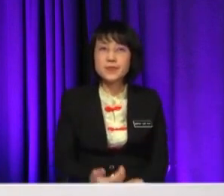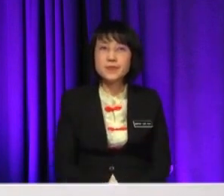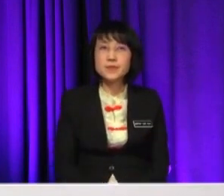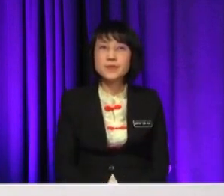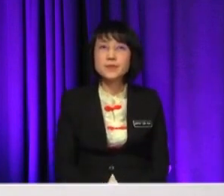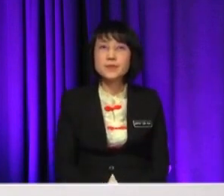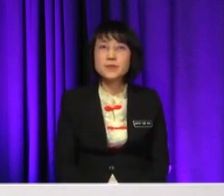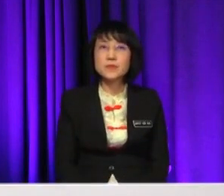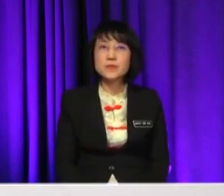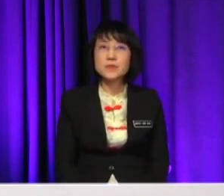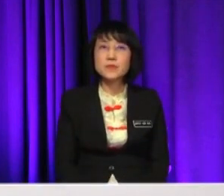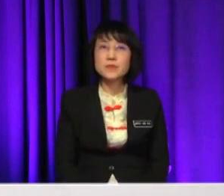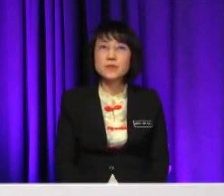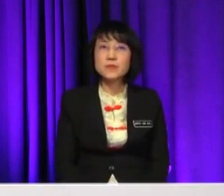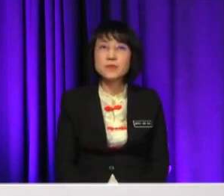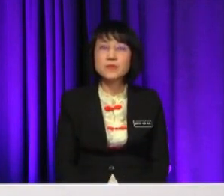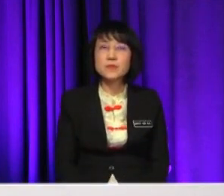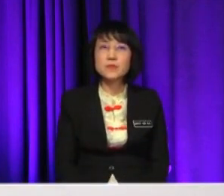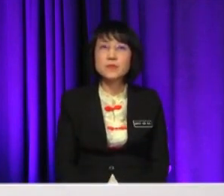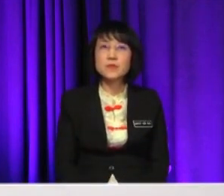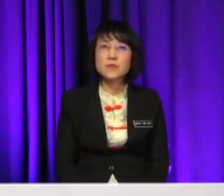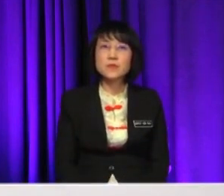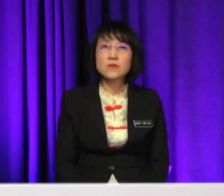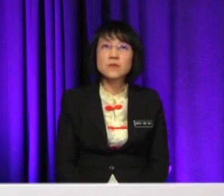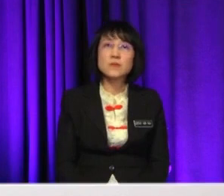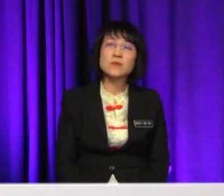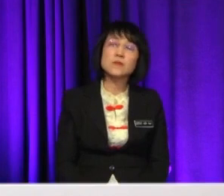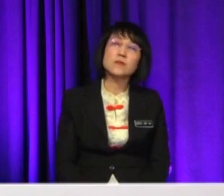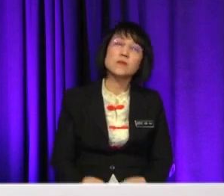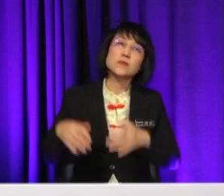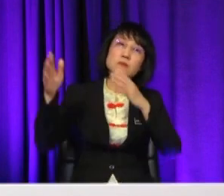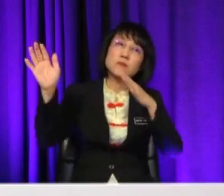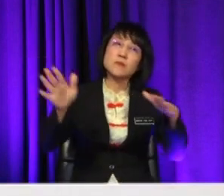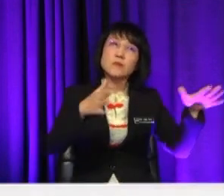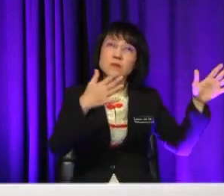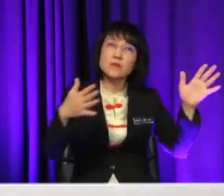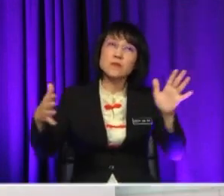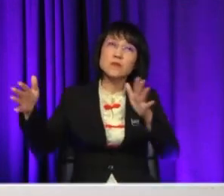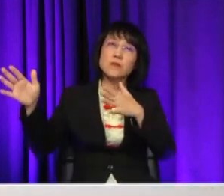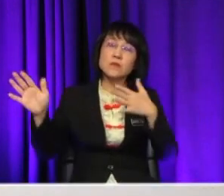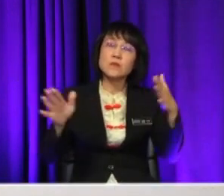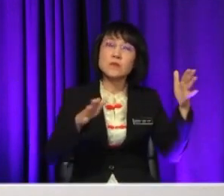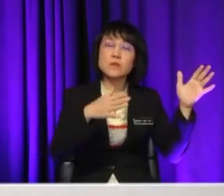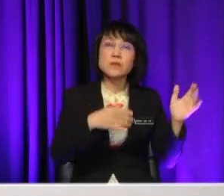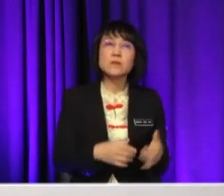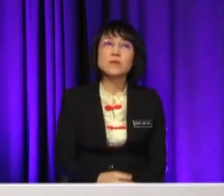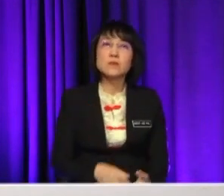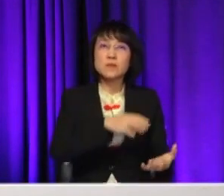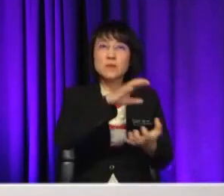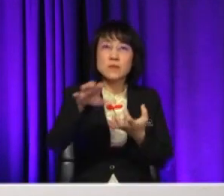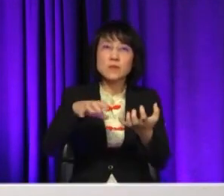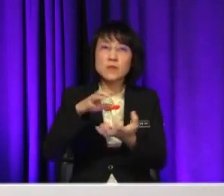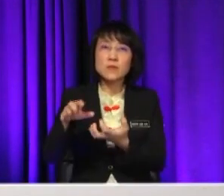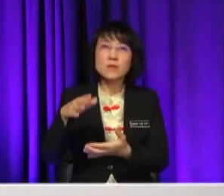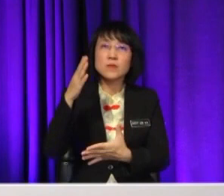Teacher, the wind is a destructive force. Okay, destructive force. Now, remember when we do personification,